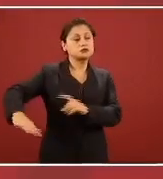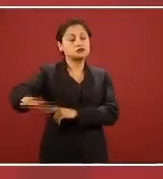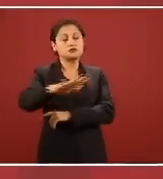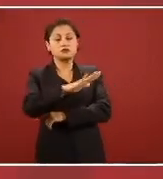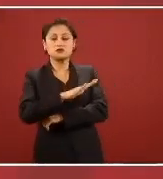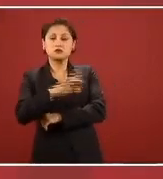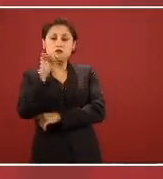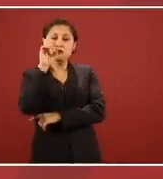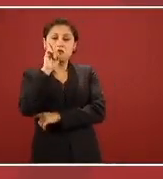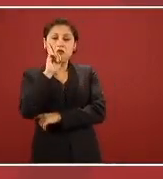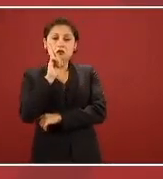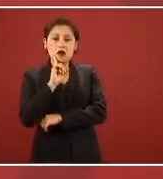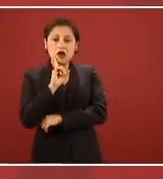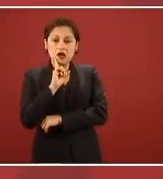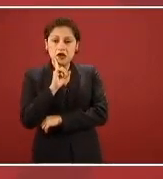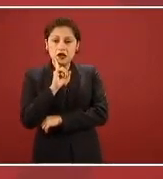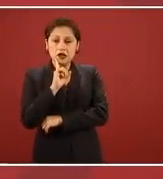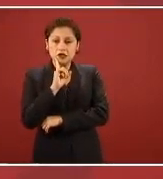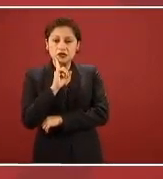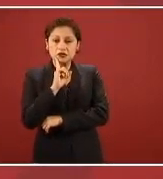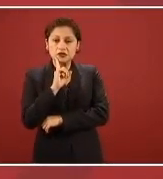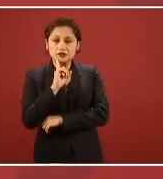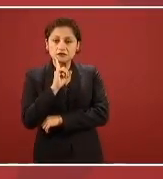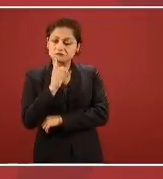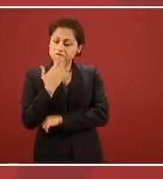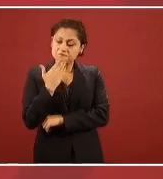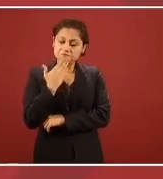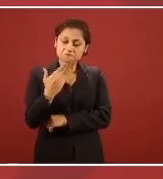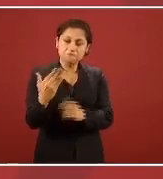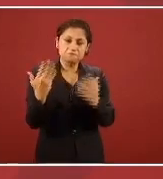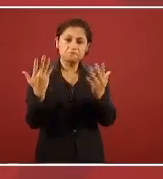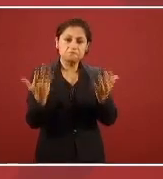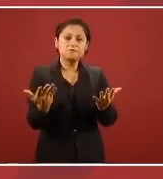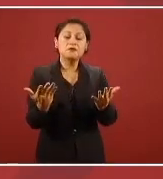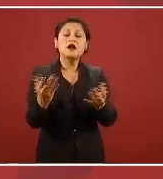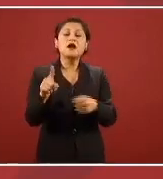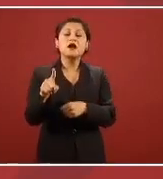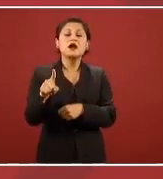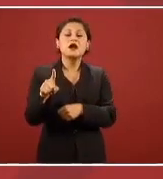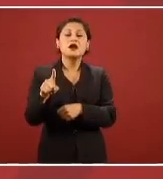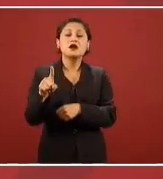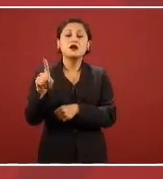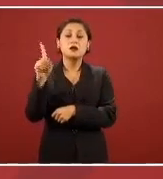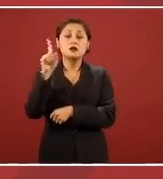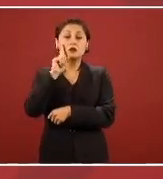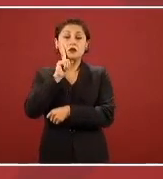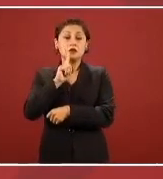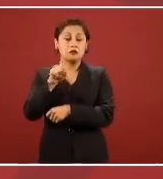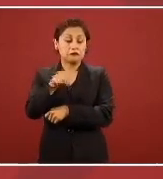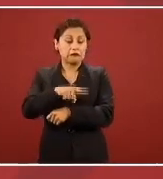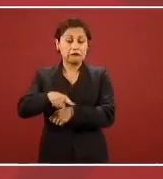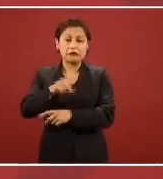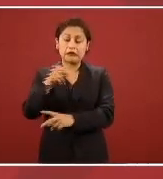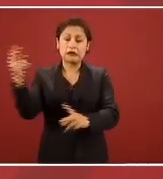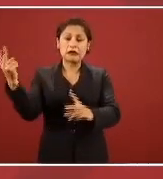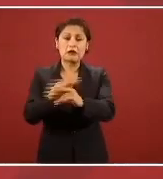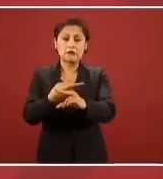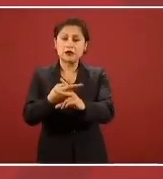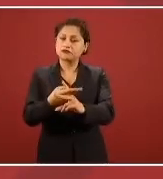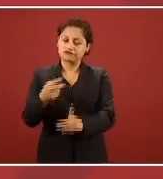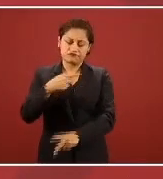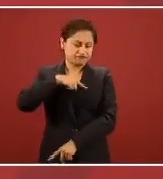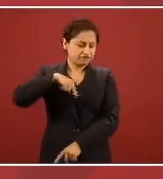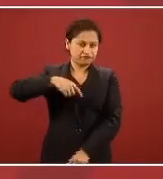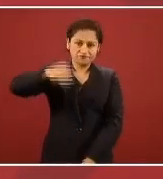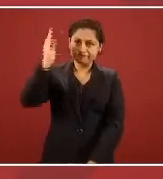women en contra del feminicidio and against feminicide. No se van a modificar las leyes we are not